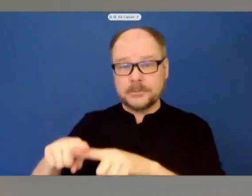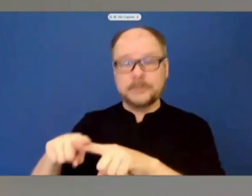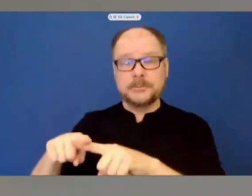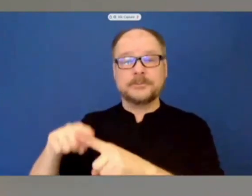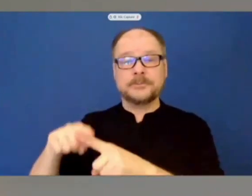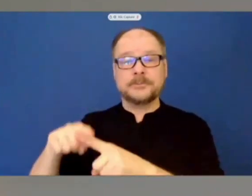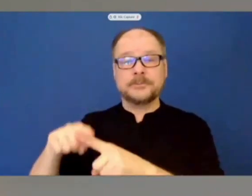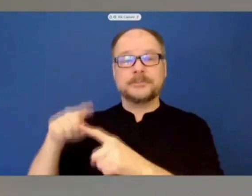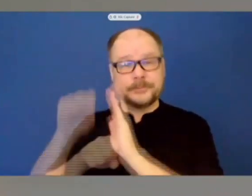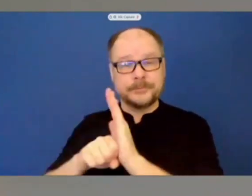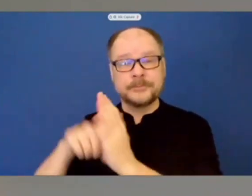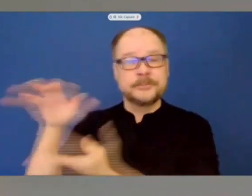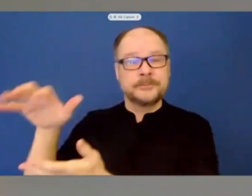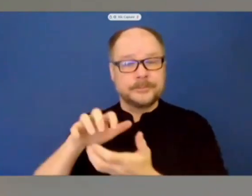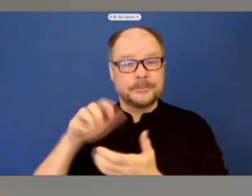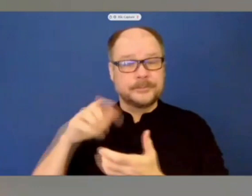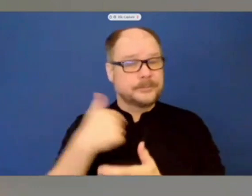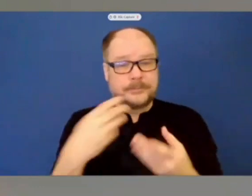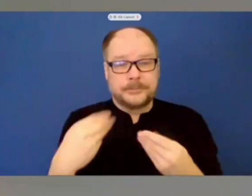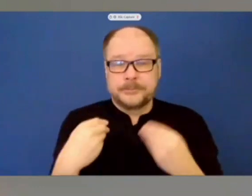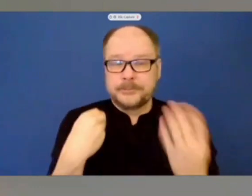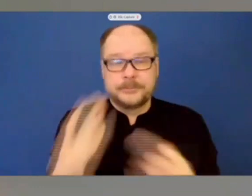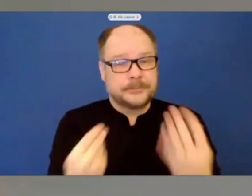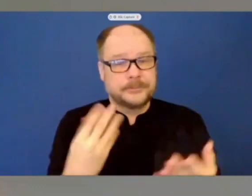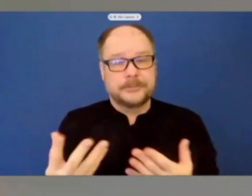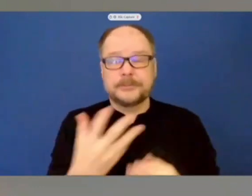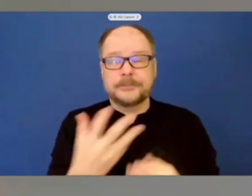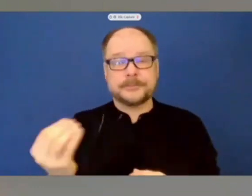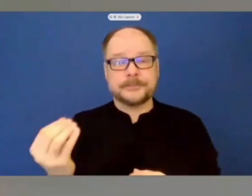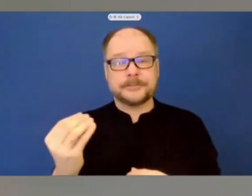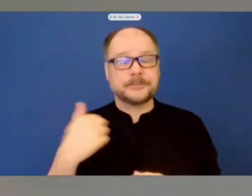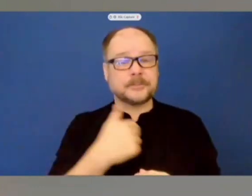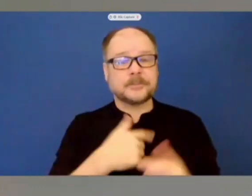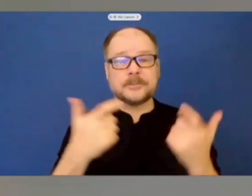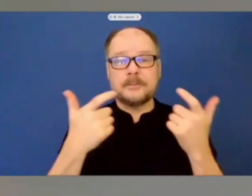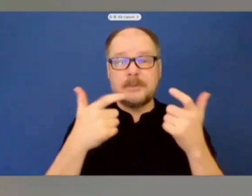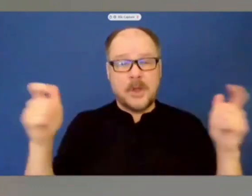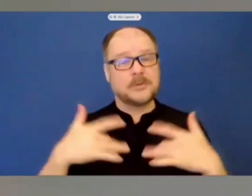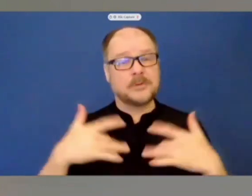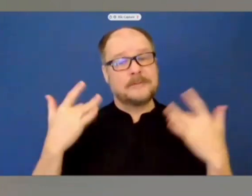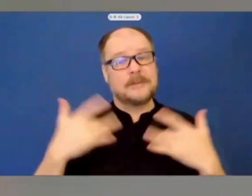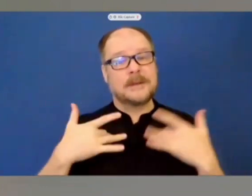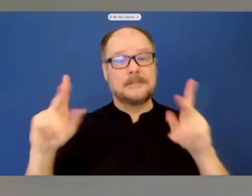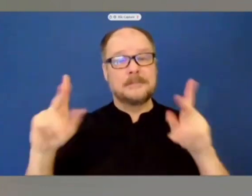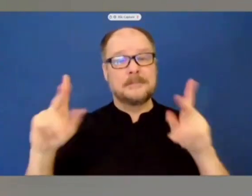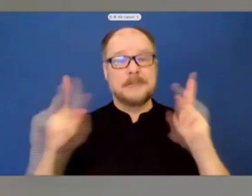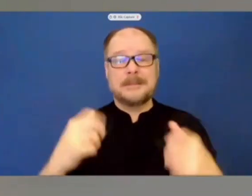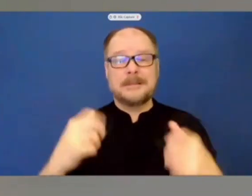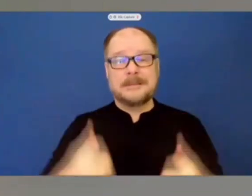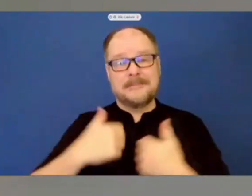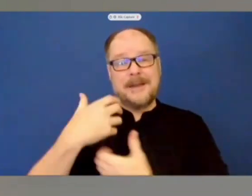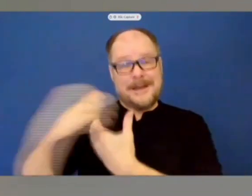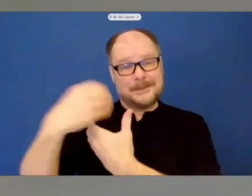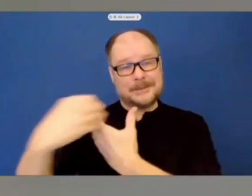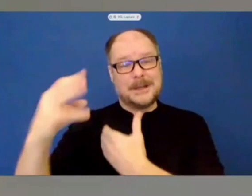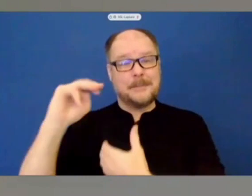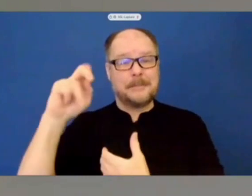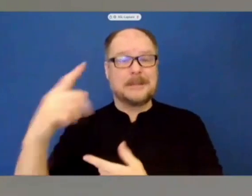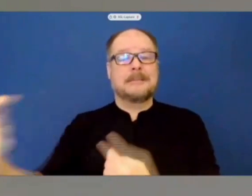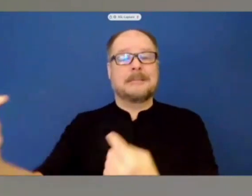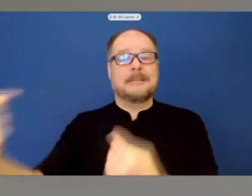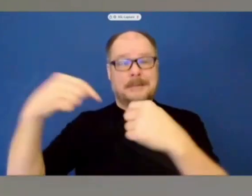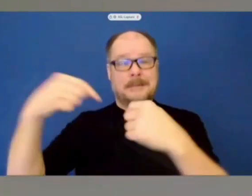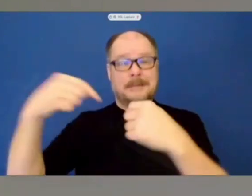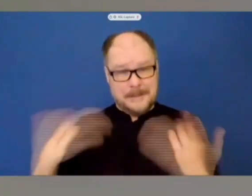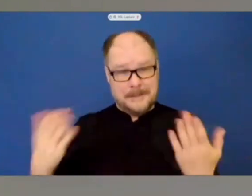issue is with some of the large events and stuff, we'd have a lot of people from outside of our county who are coming in and being vaccinated.